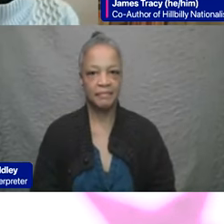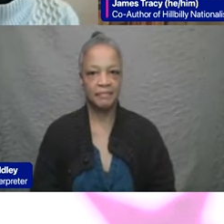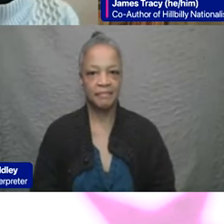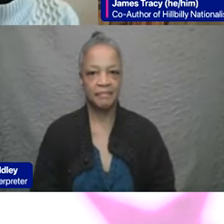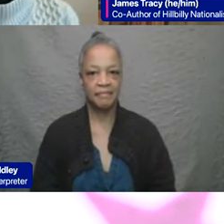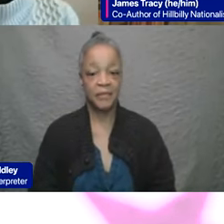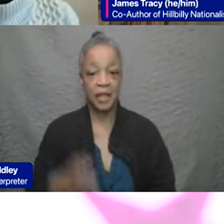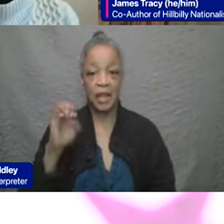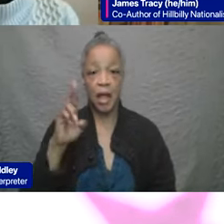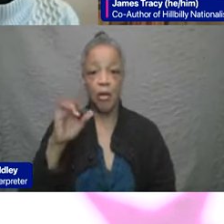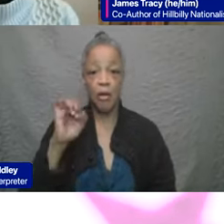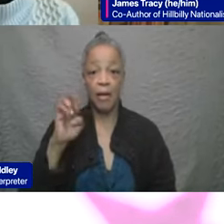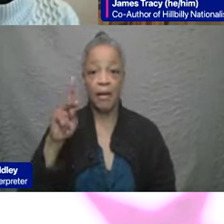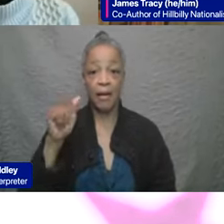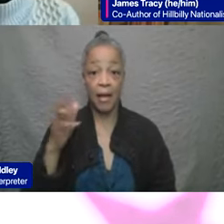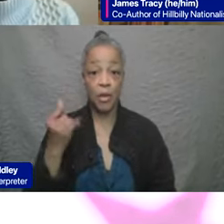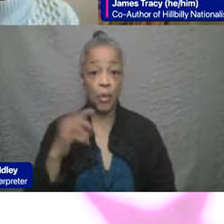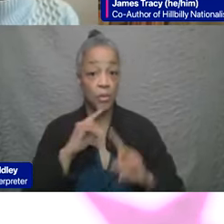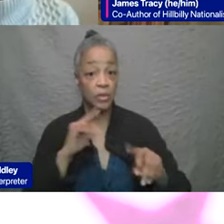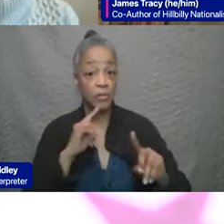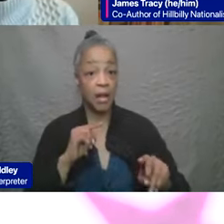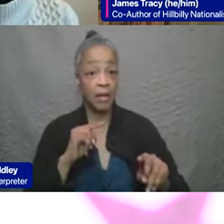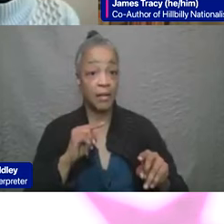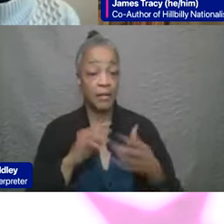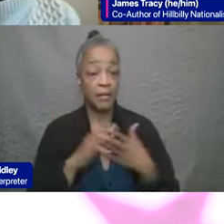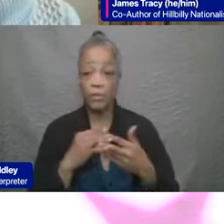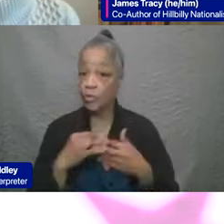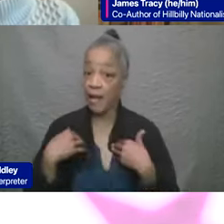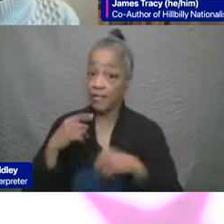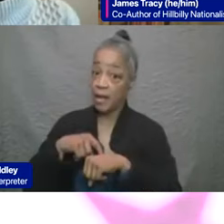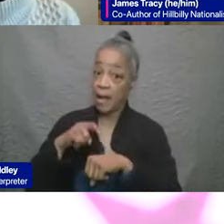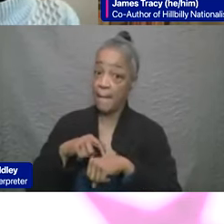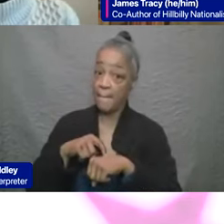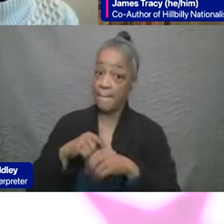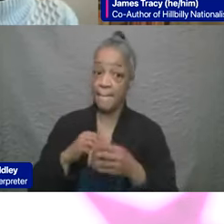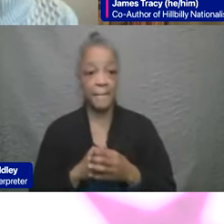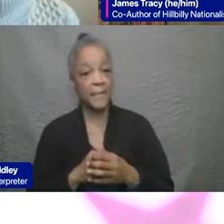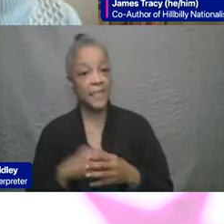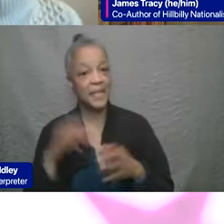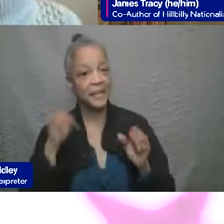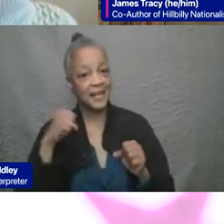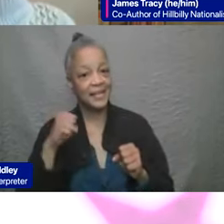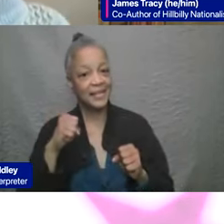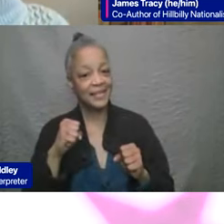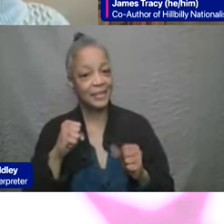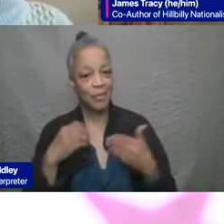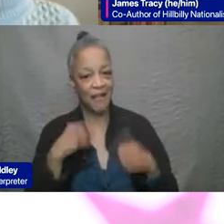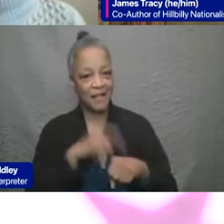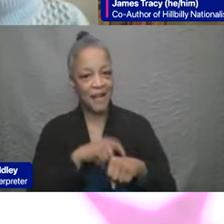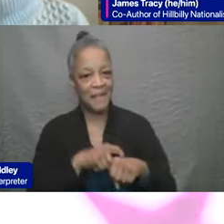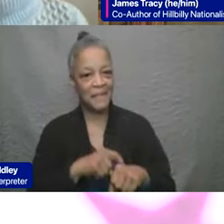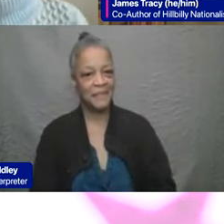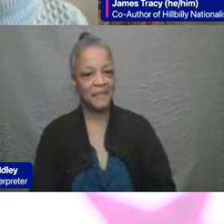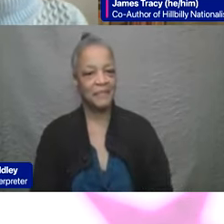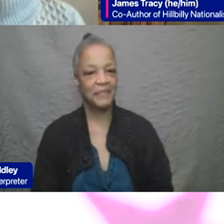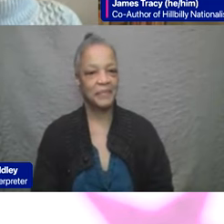Ericka, would you like to respond? Is there time? Absolutely. More enough time.